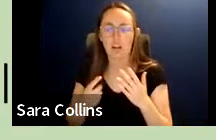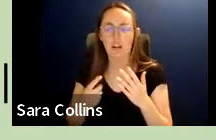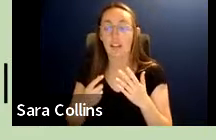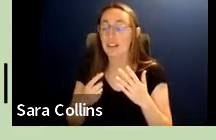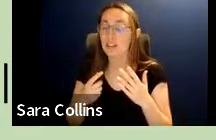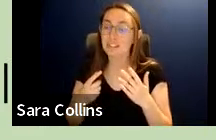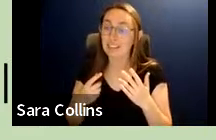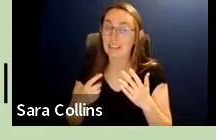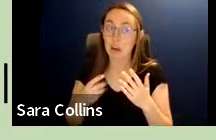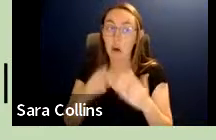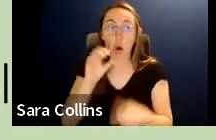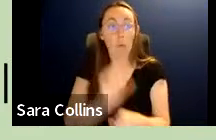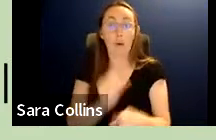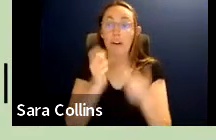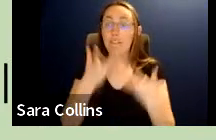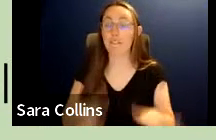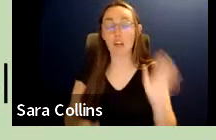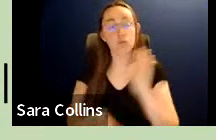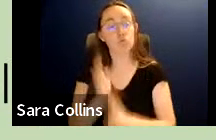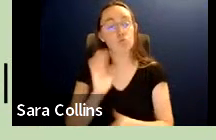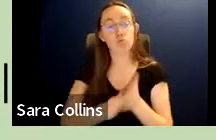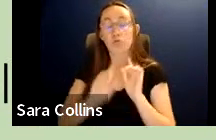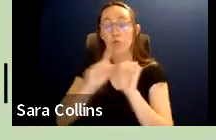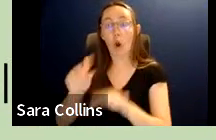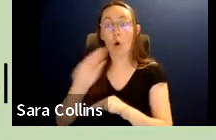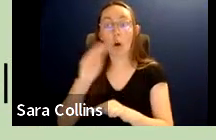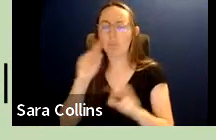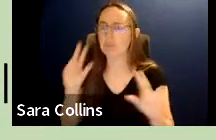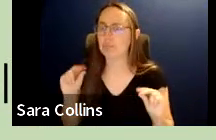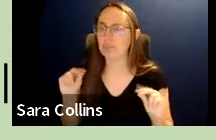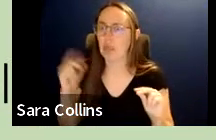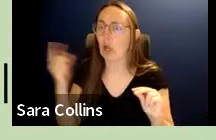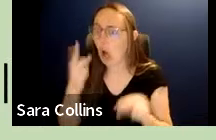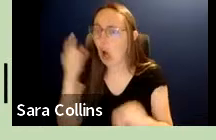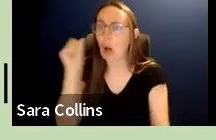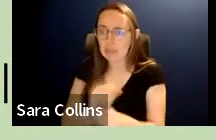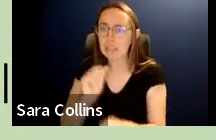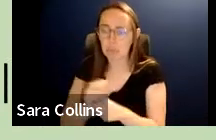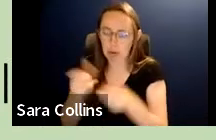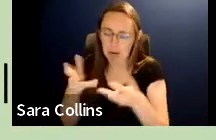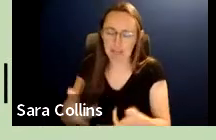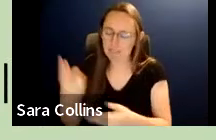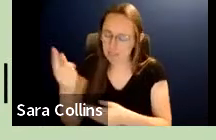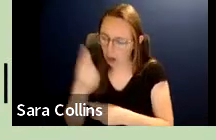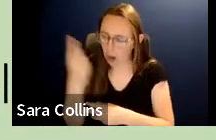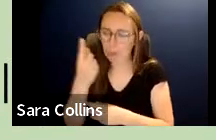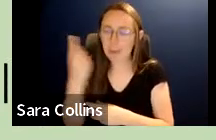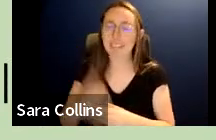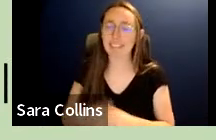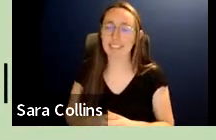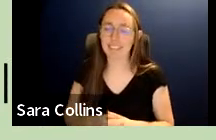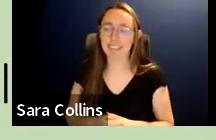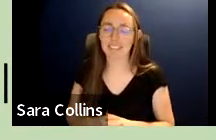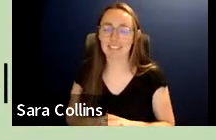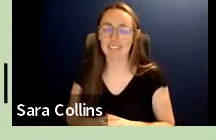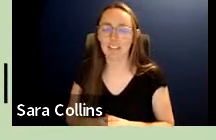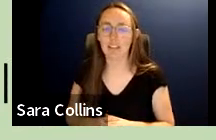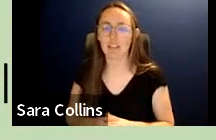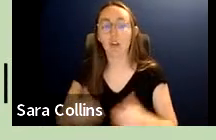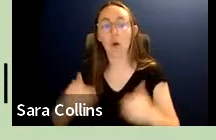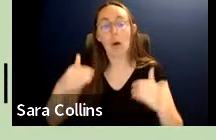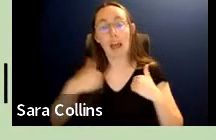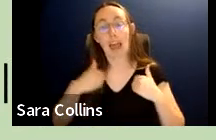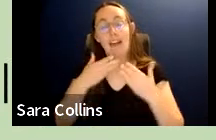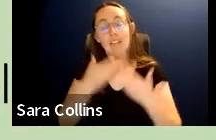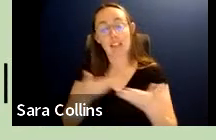be done. Farmers work quite hard, and I have learned. And so being able to have things like